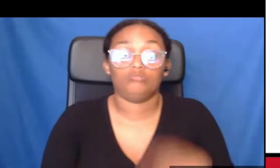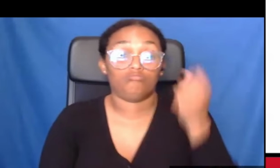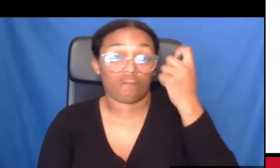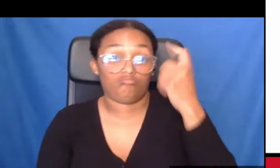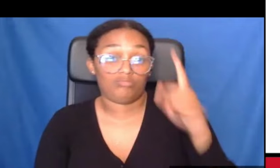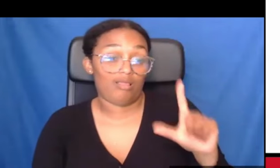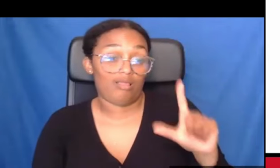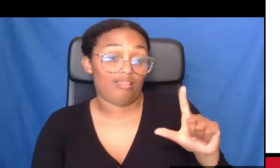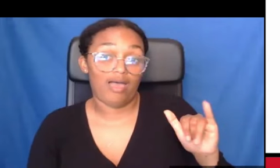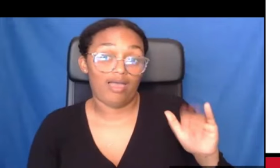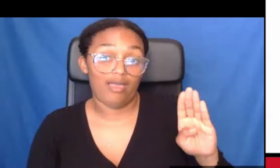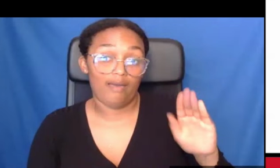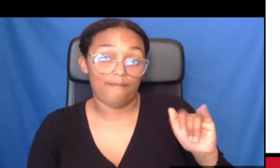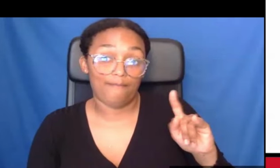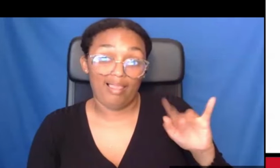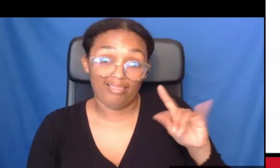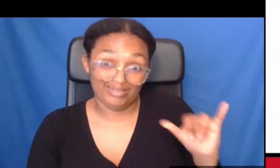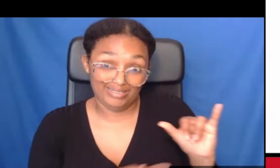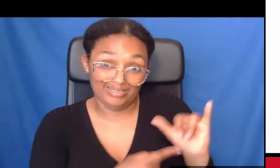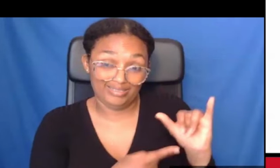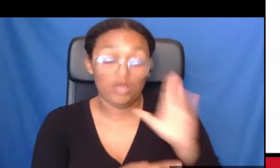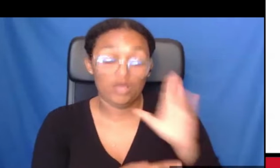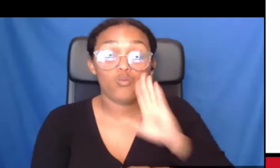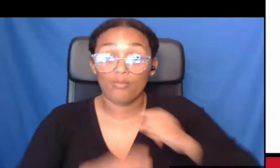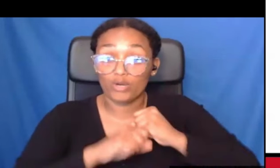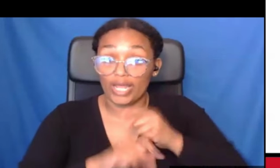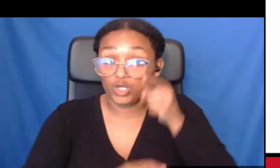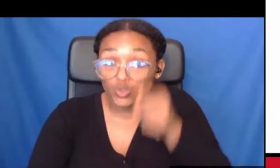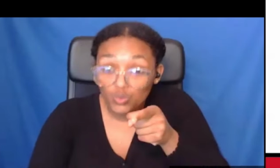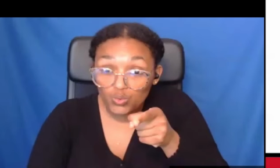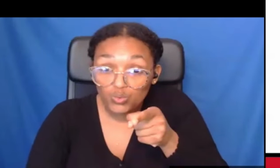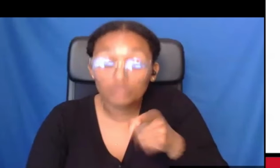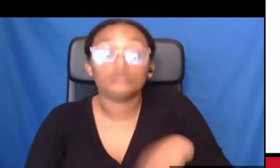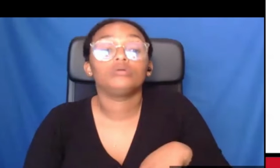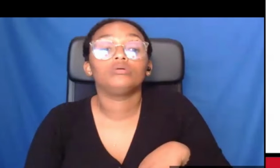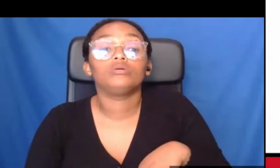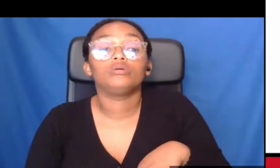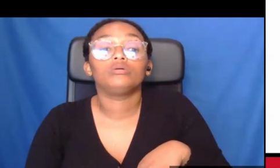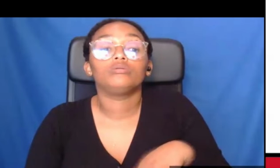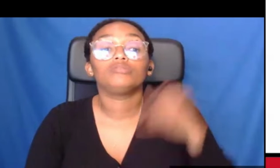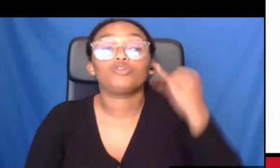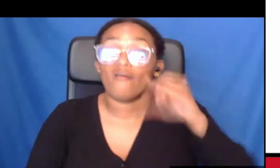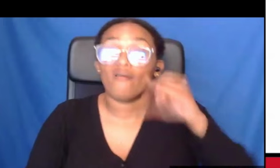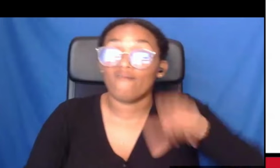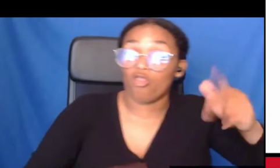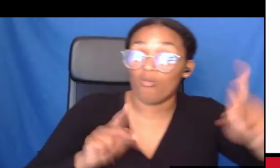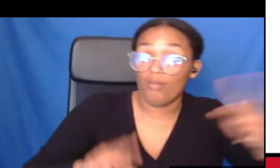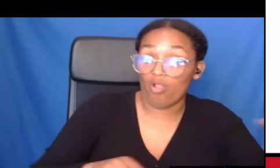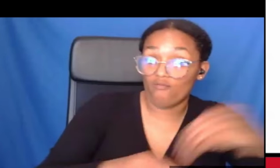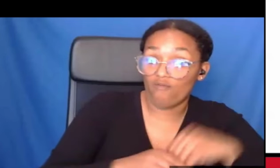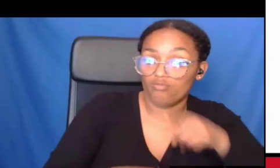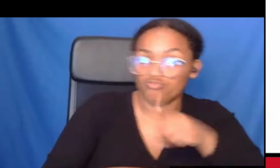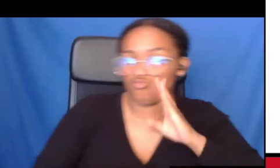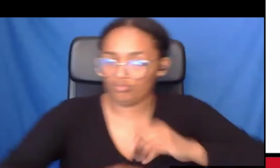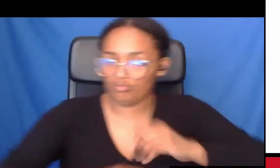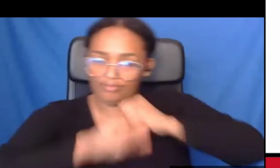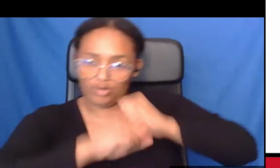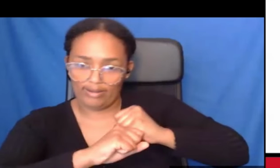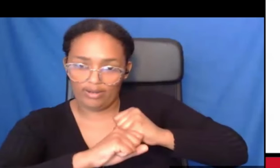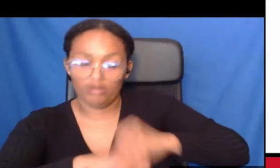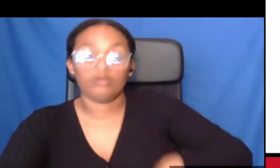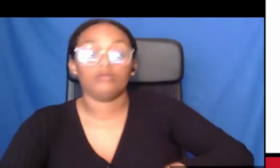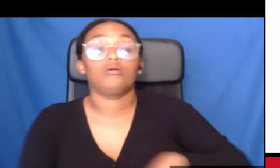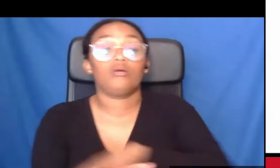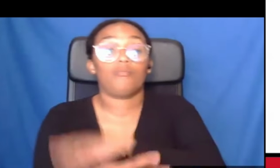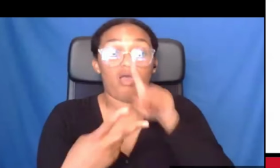you from that liability to others. But that collision and comprehensive, that's